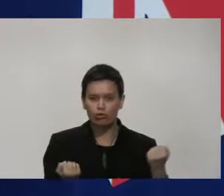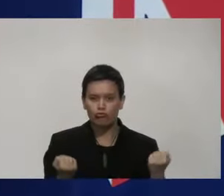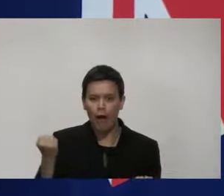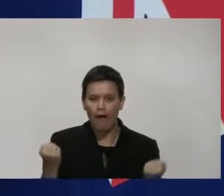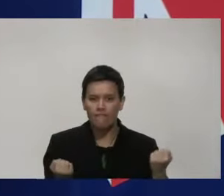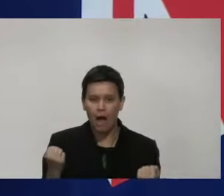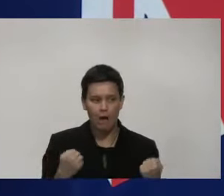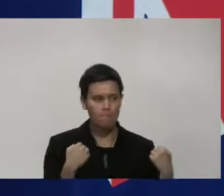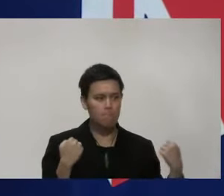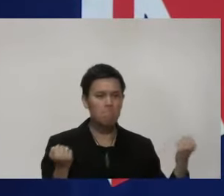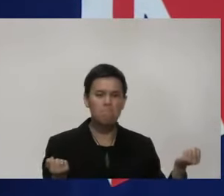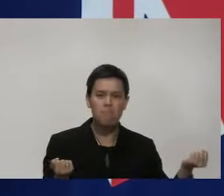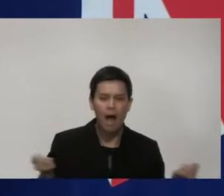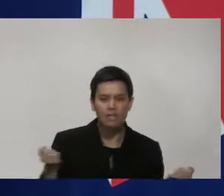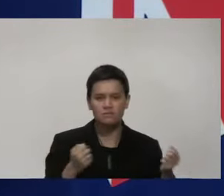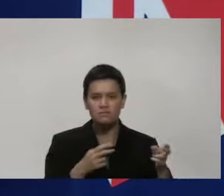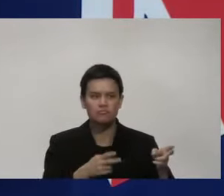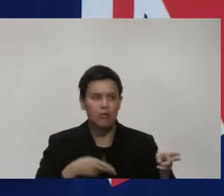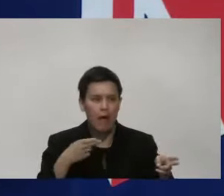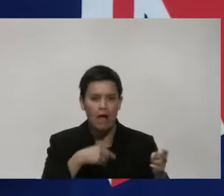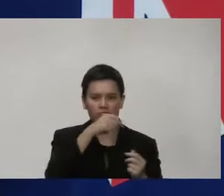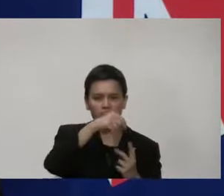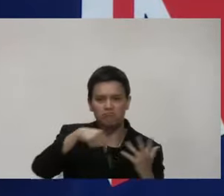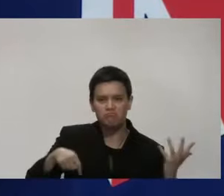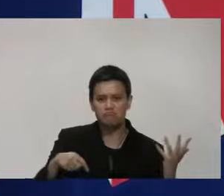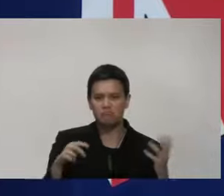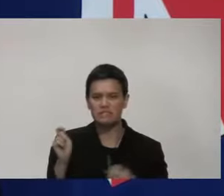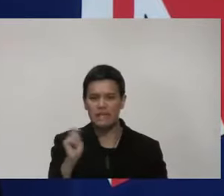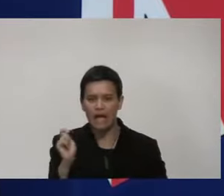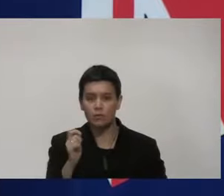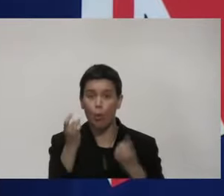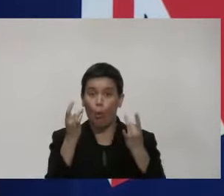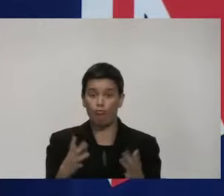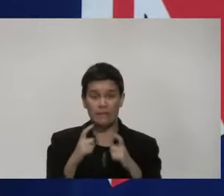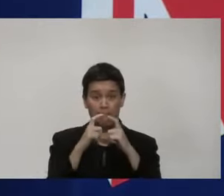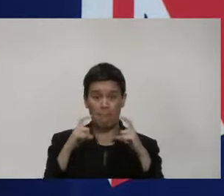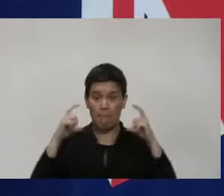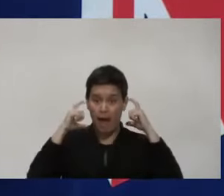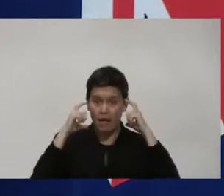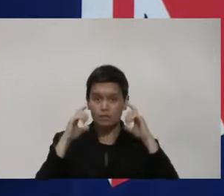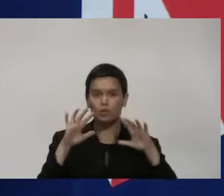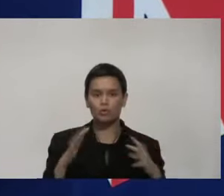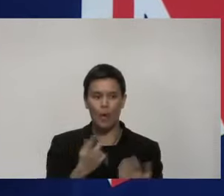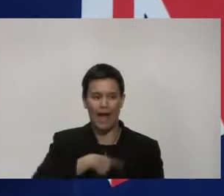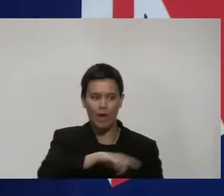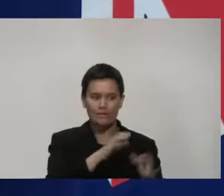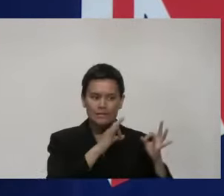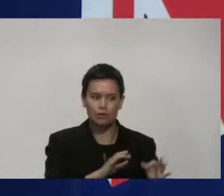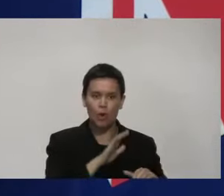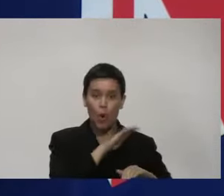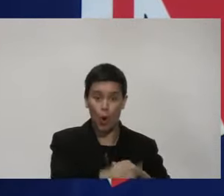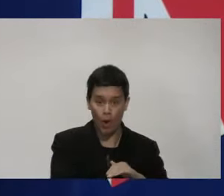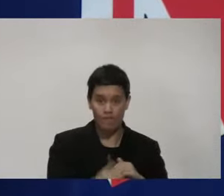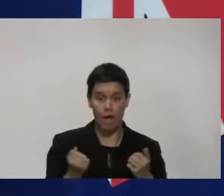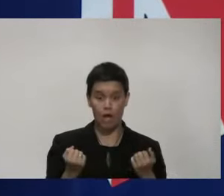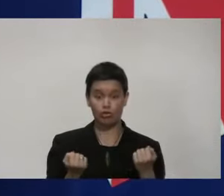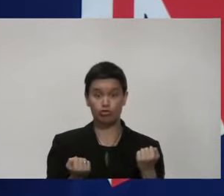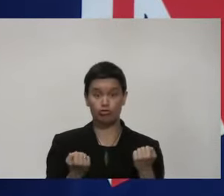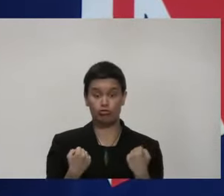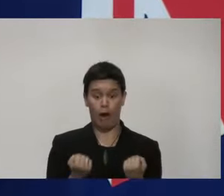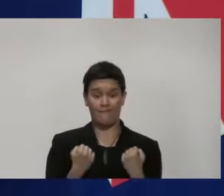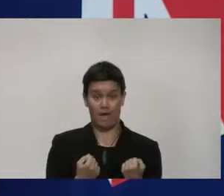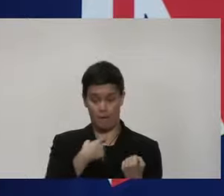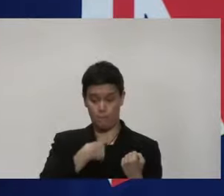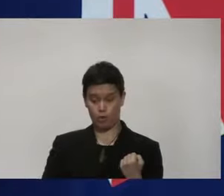work with them and ascertain whether or not it's workable around the enforcement of passengers as well. We want to keep our drivers safe too, though, so that's why that's